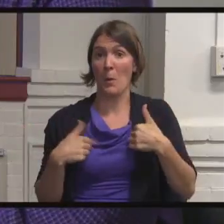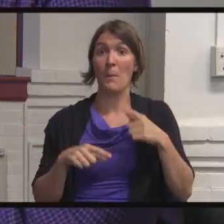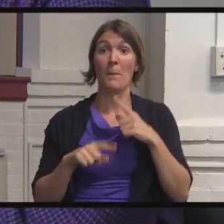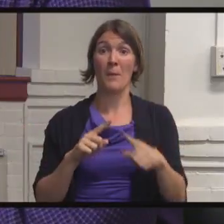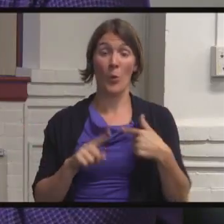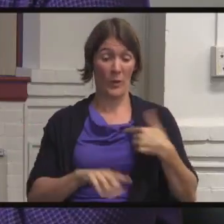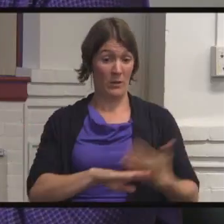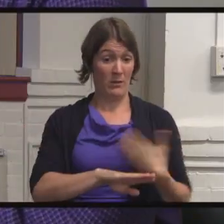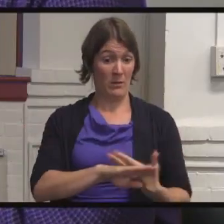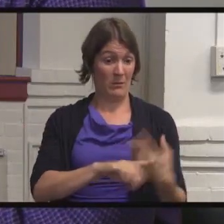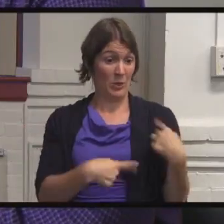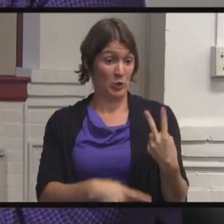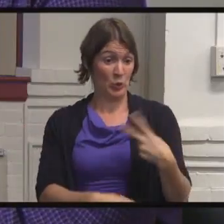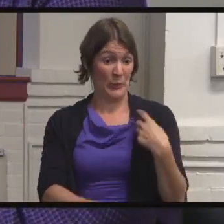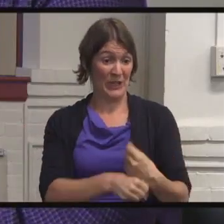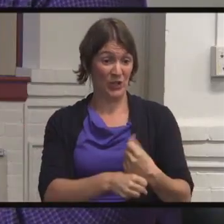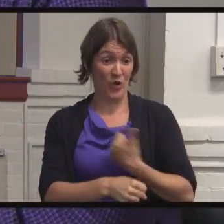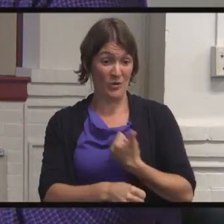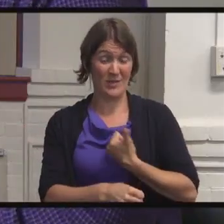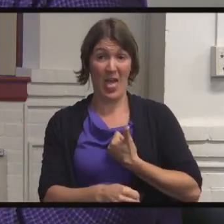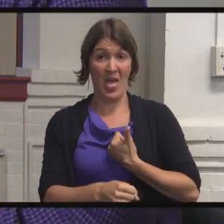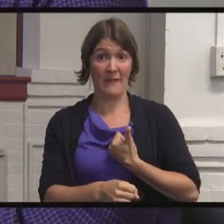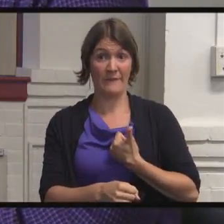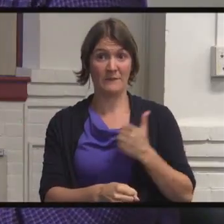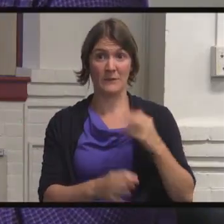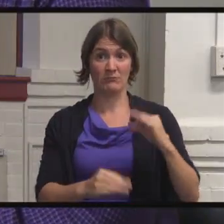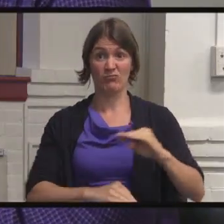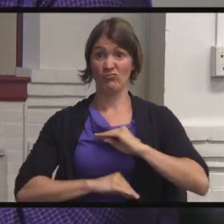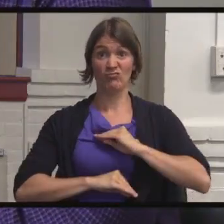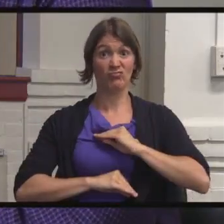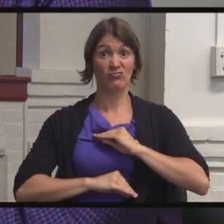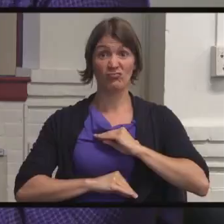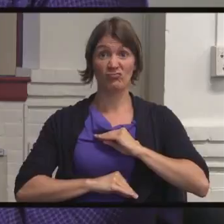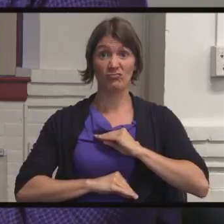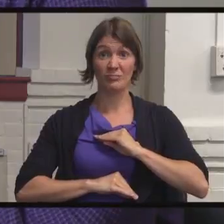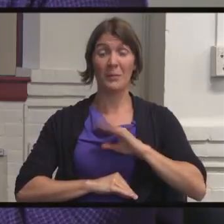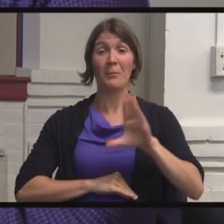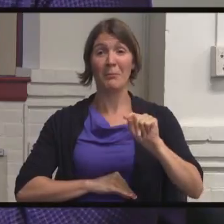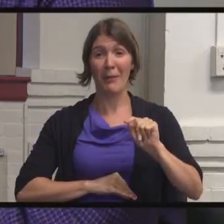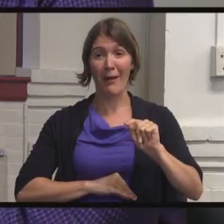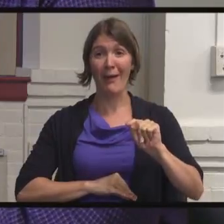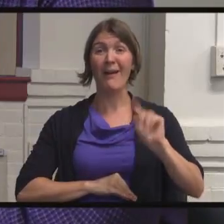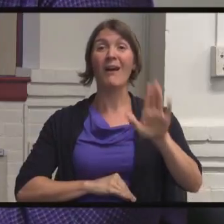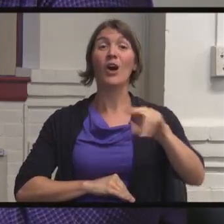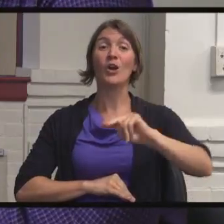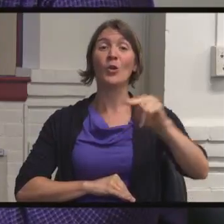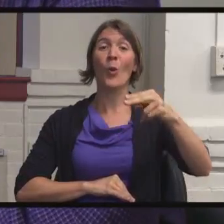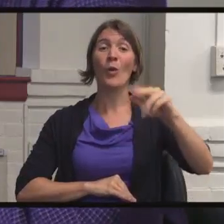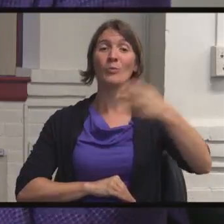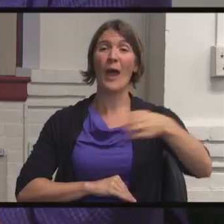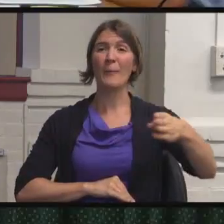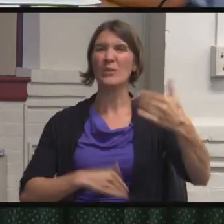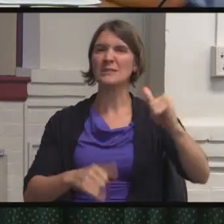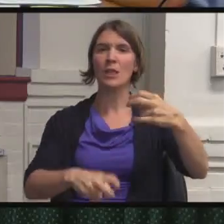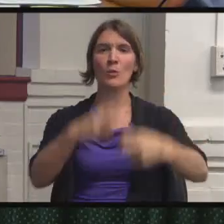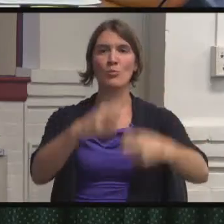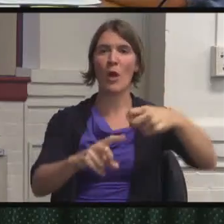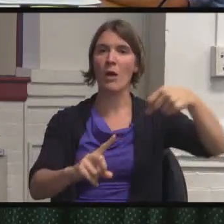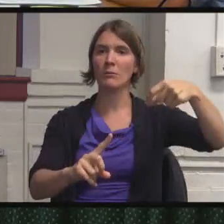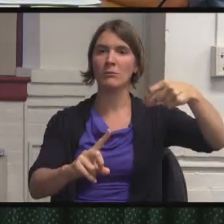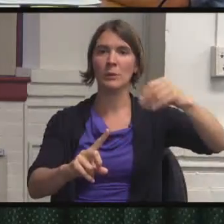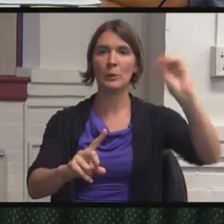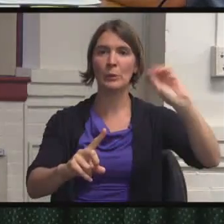changes that we've done in the last 2 years. The same level of problem out on the north end of town. Well, I'm just wondering if that's something that